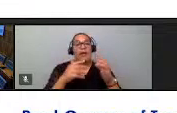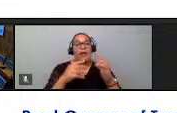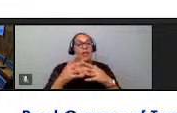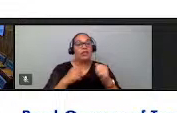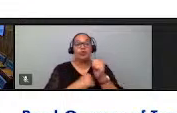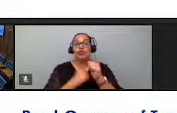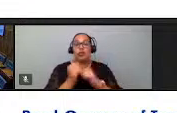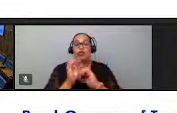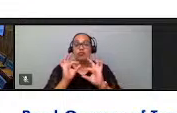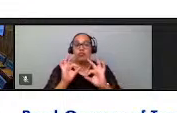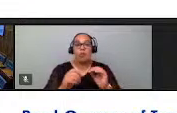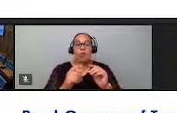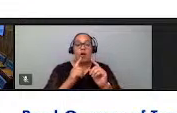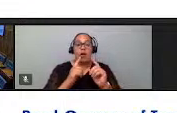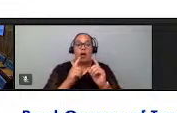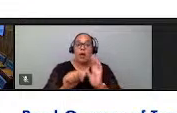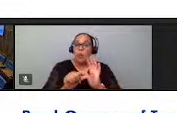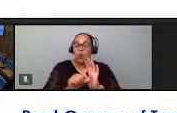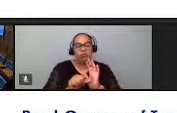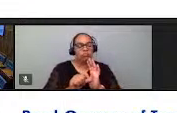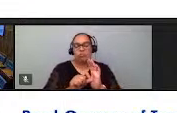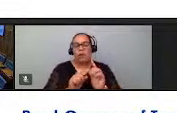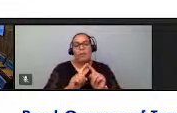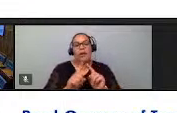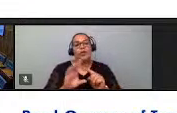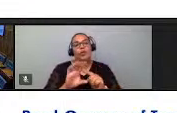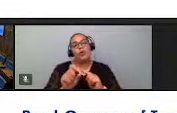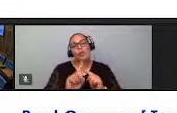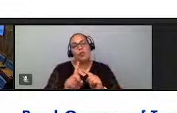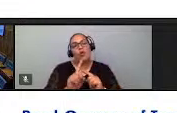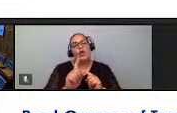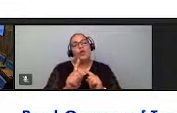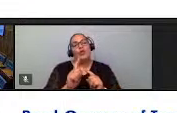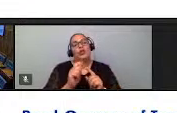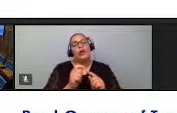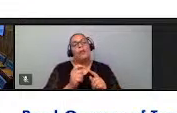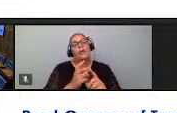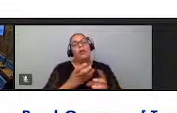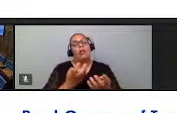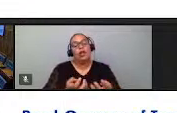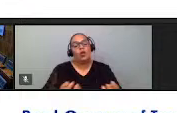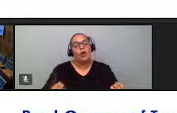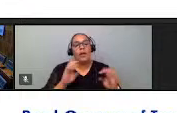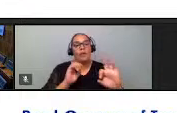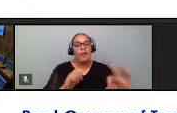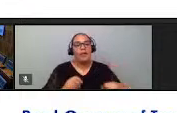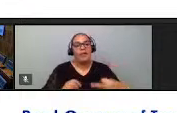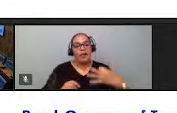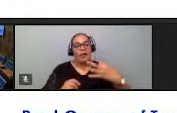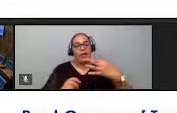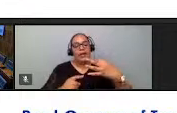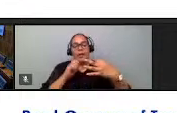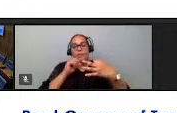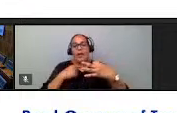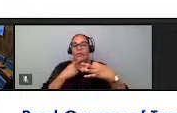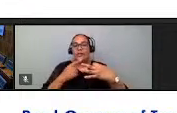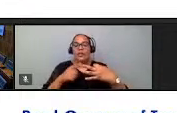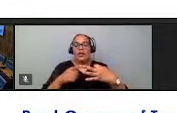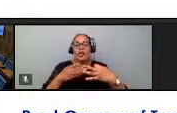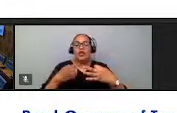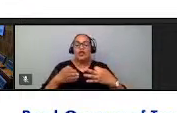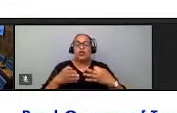of importance but what you find is that the ter equipment these three items I mentioned the ship to